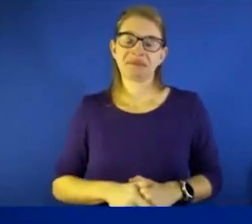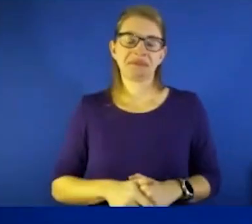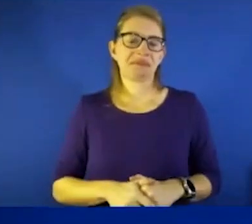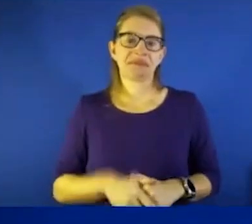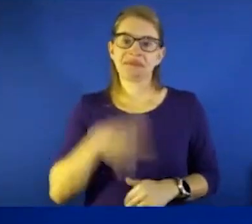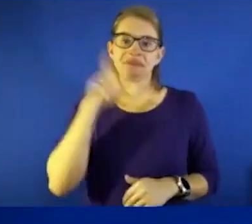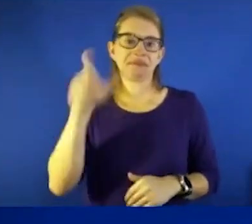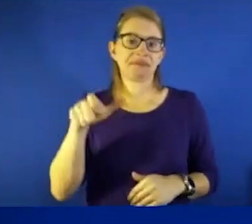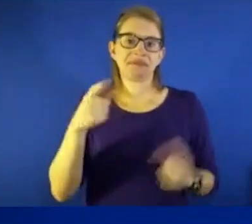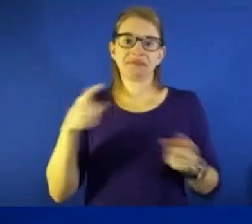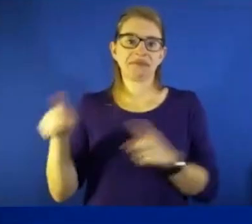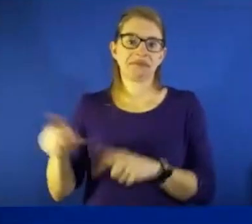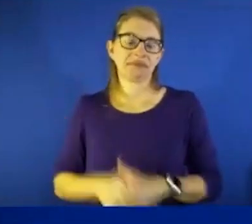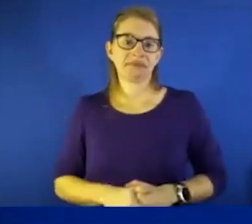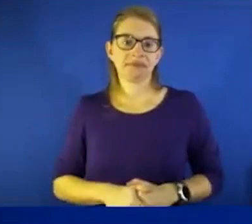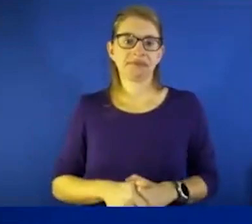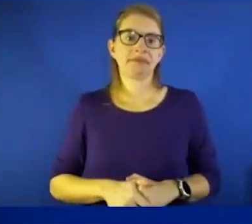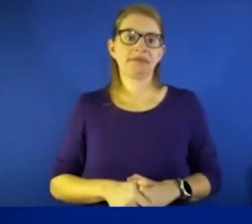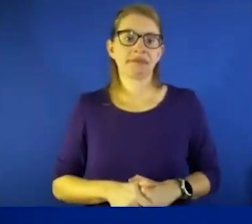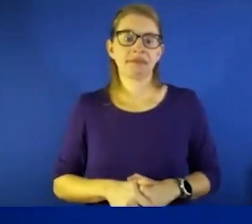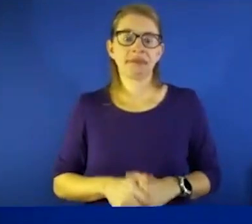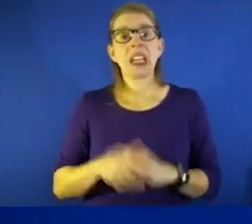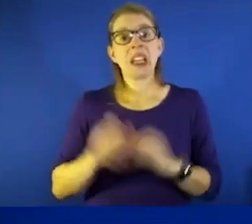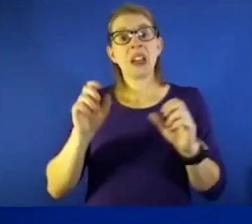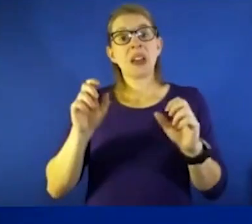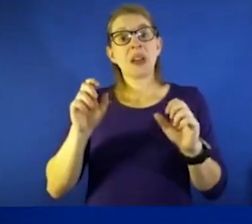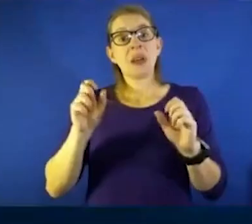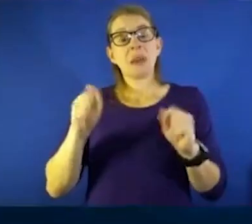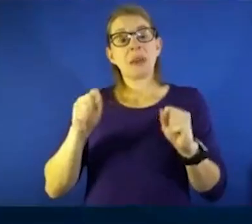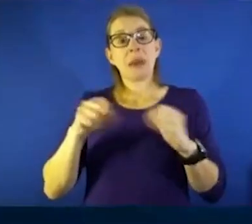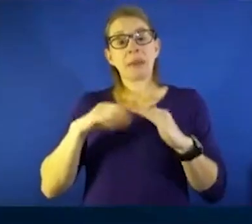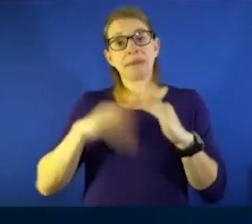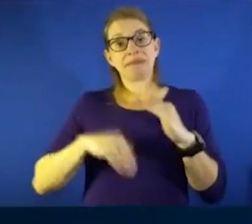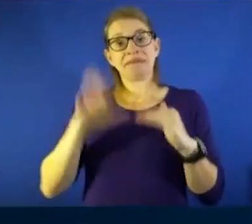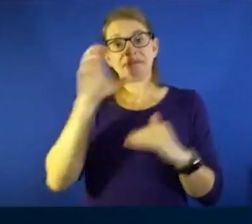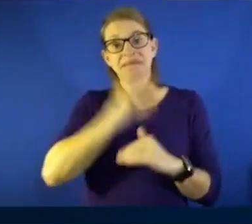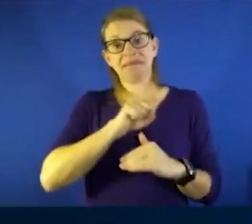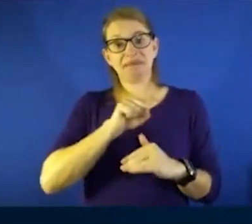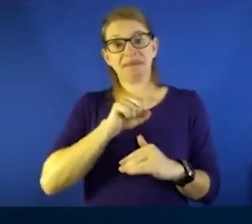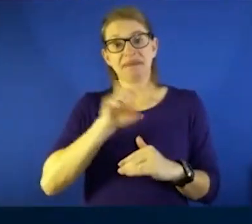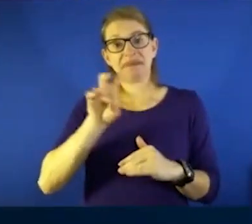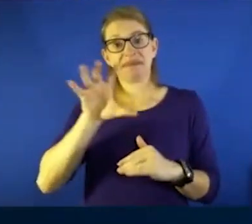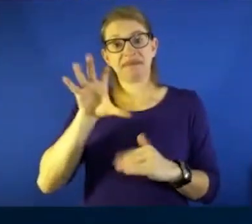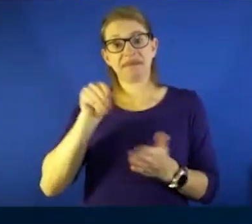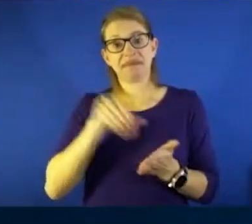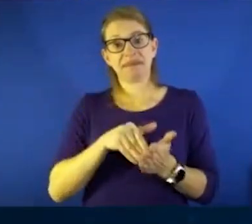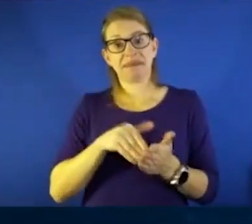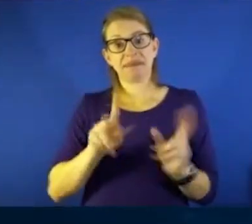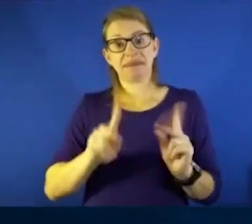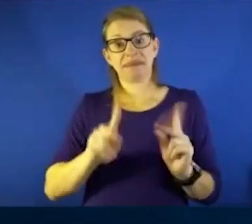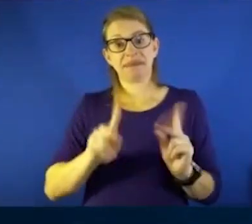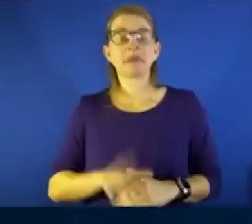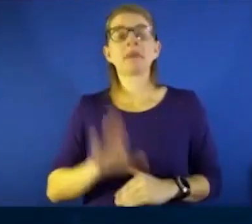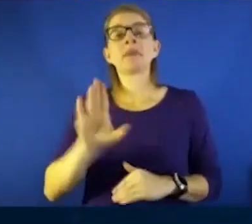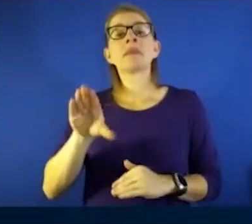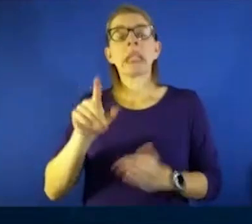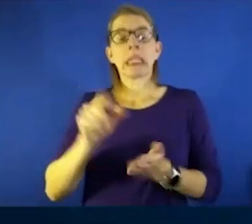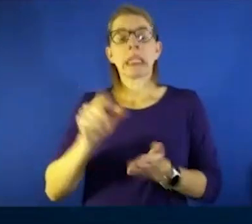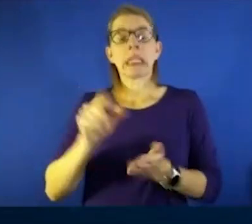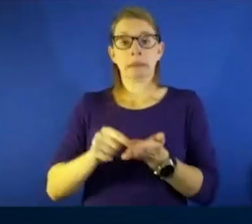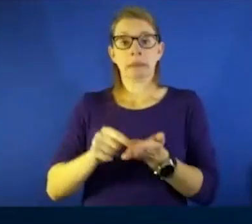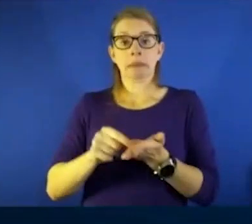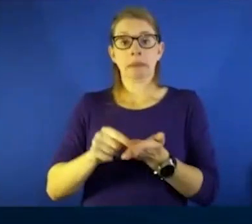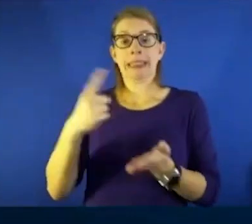probably to an happen. underestimate. Yeah, it probably is an underestimate. To your point about the pill, But Dean on YouTube says, won't